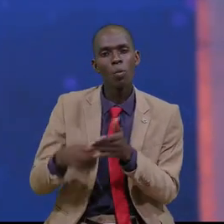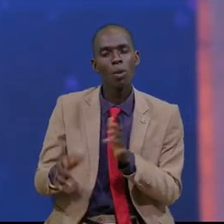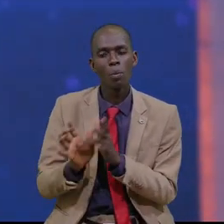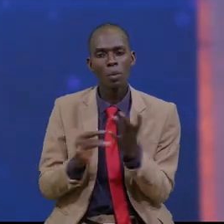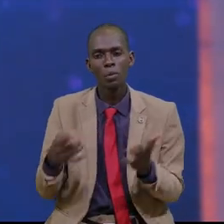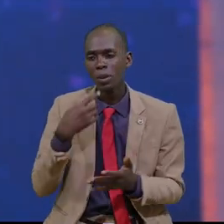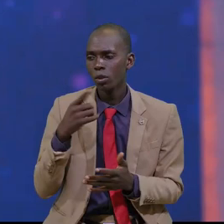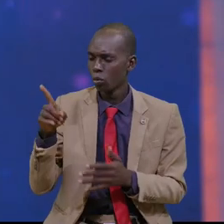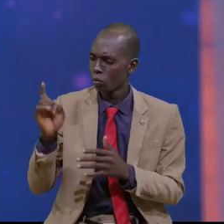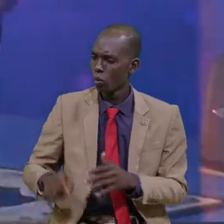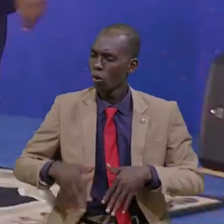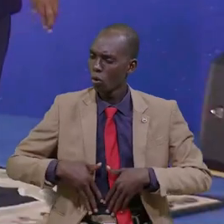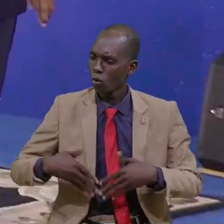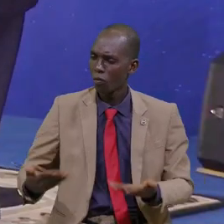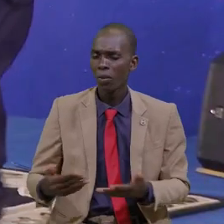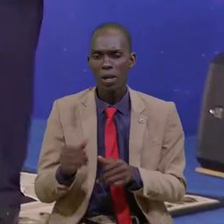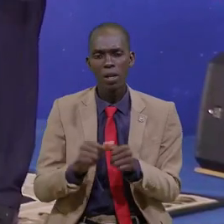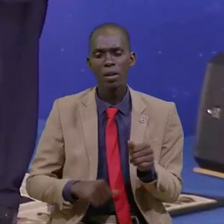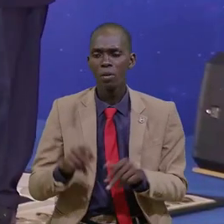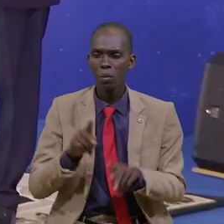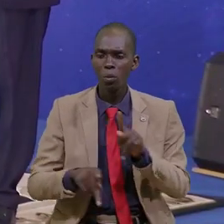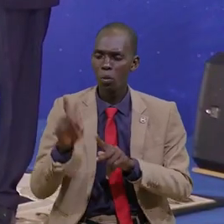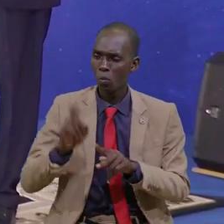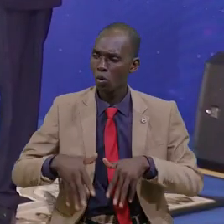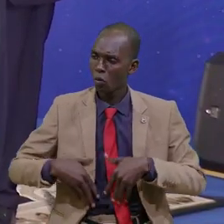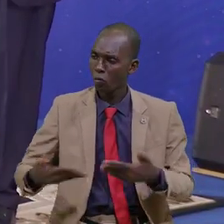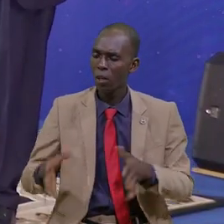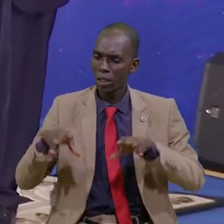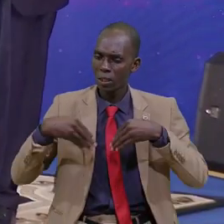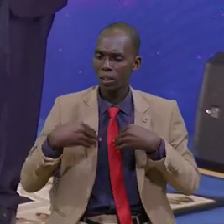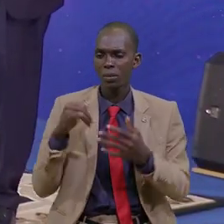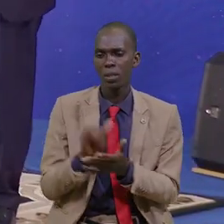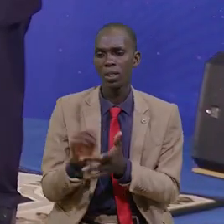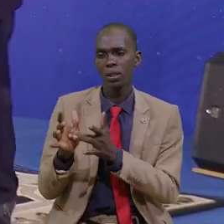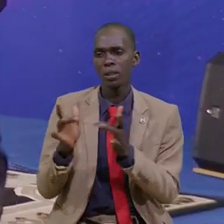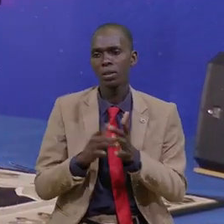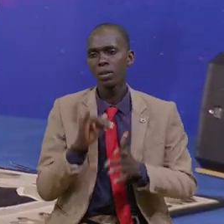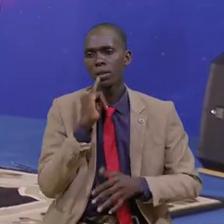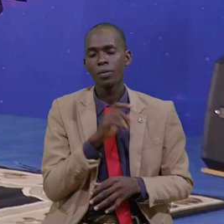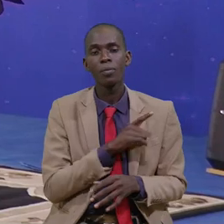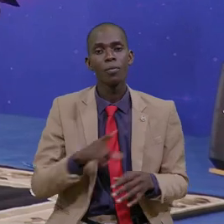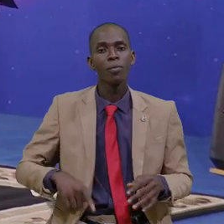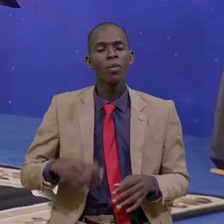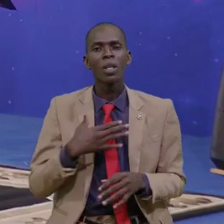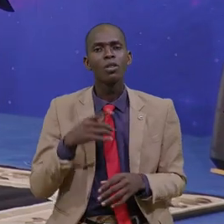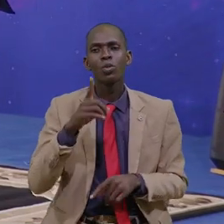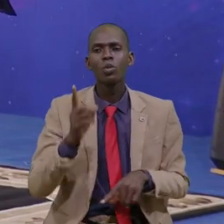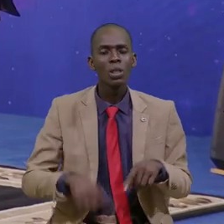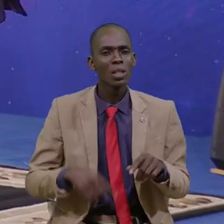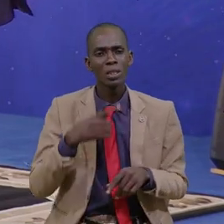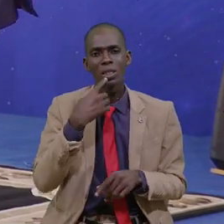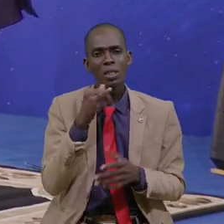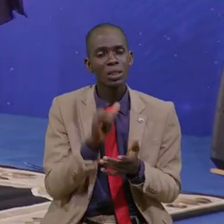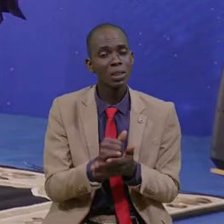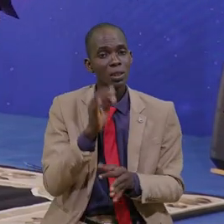tongue shall confess, that Jesus is Lord. And you cannot say that if Jesus is